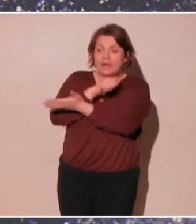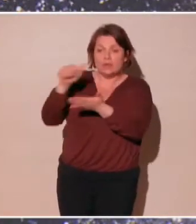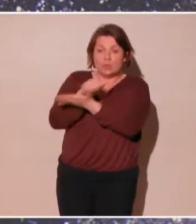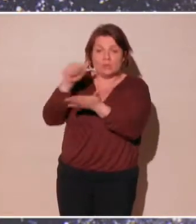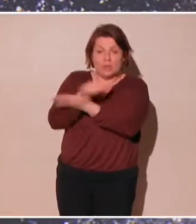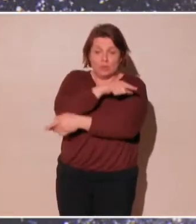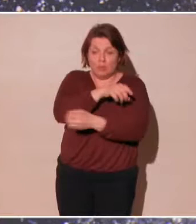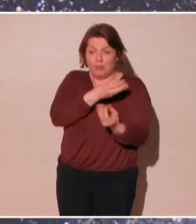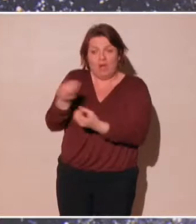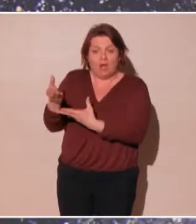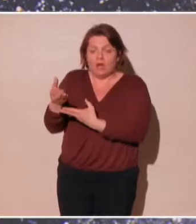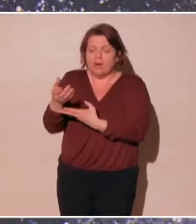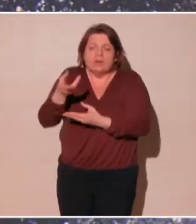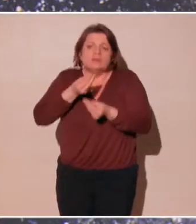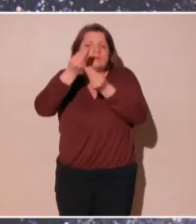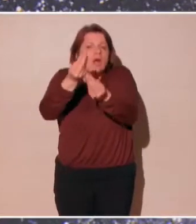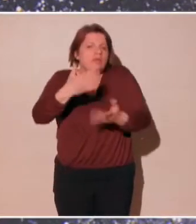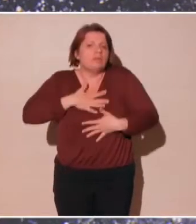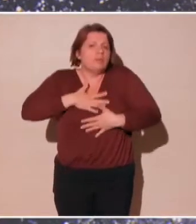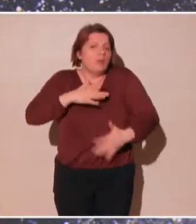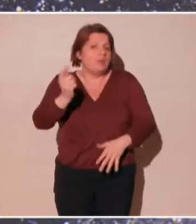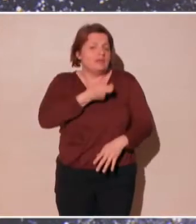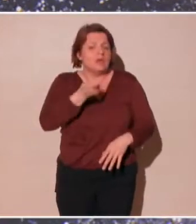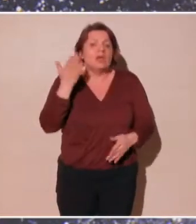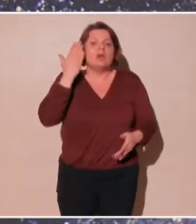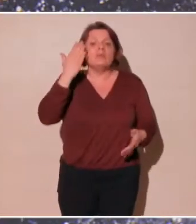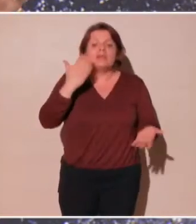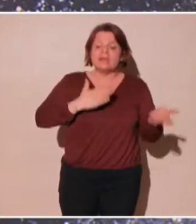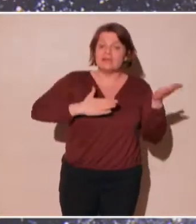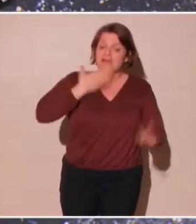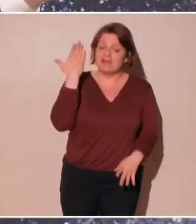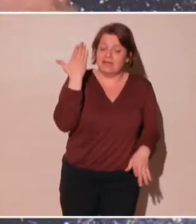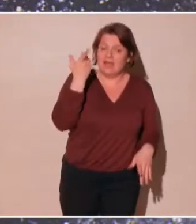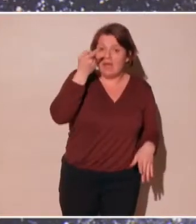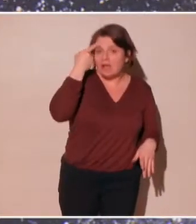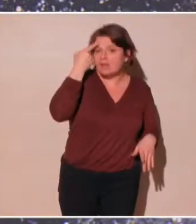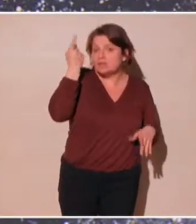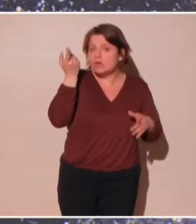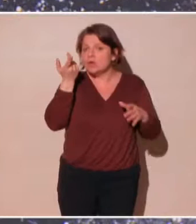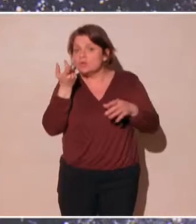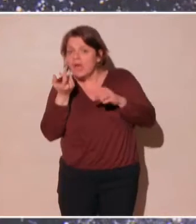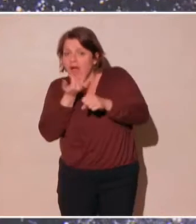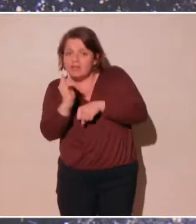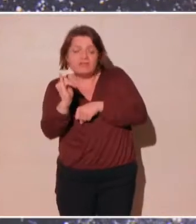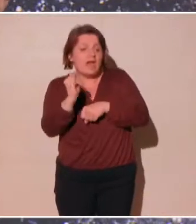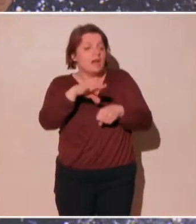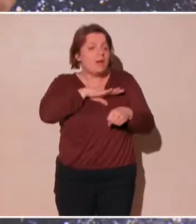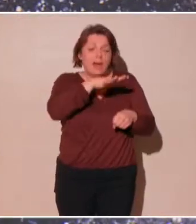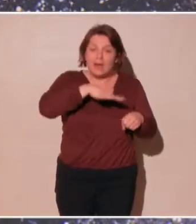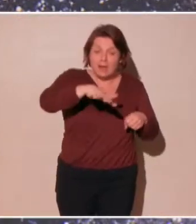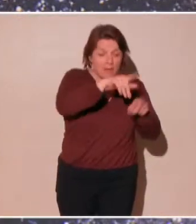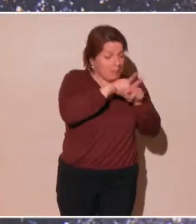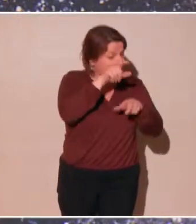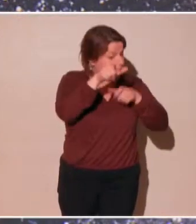ground, then AI will remain a source of great fear. However, if with AI, with these stakeholders, with